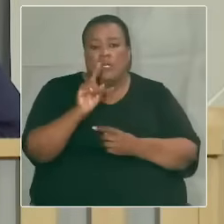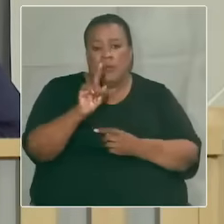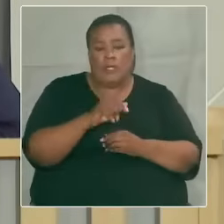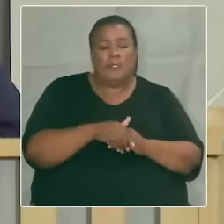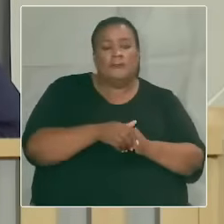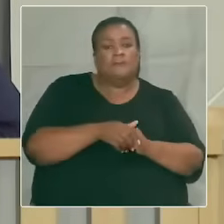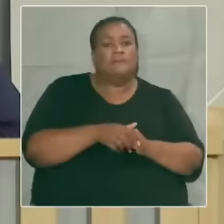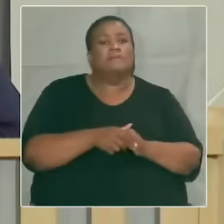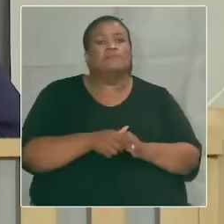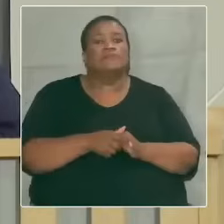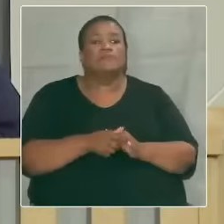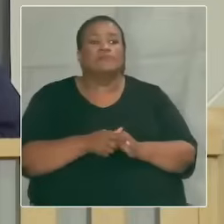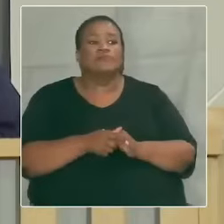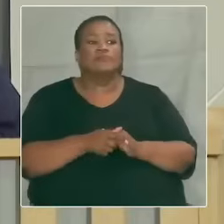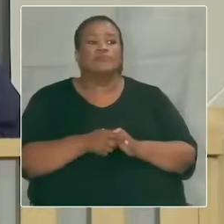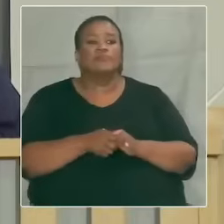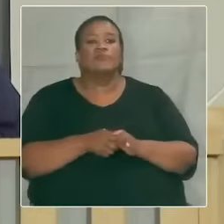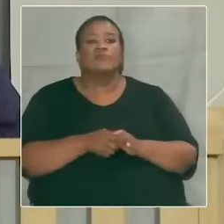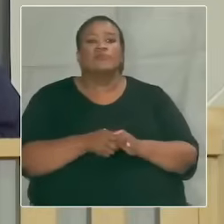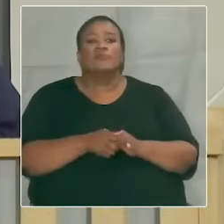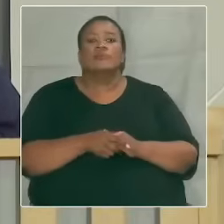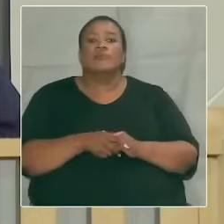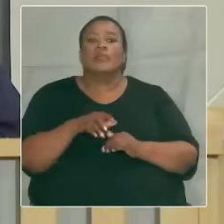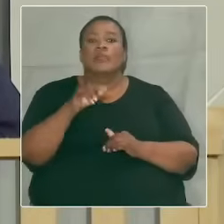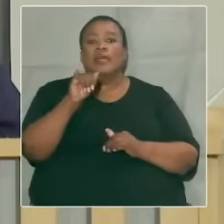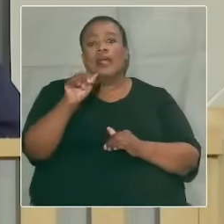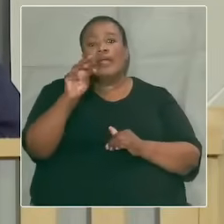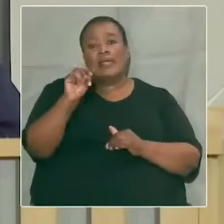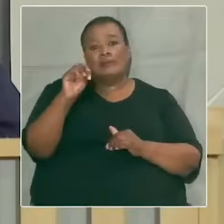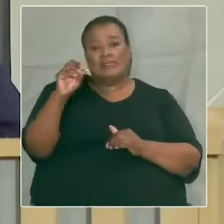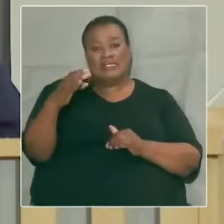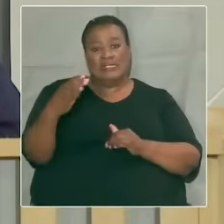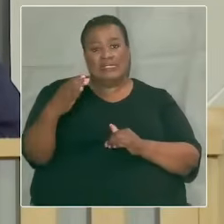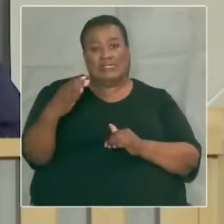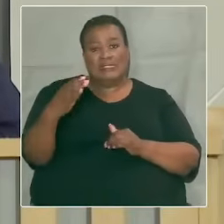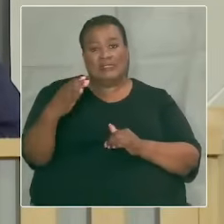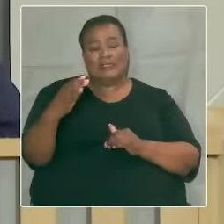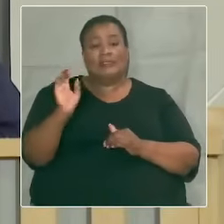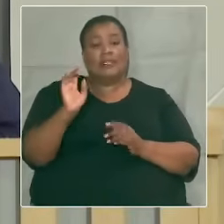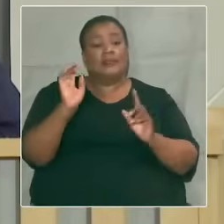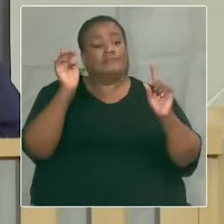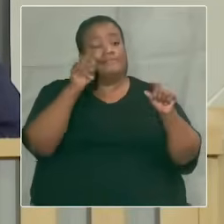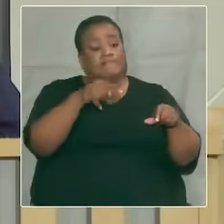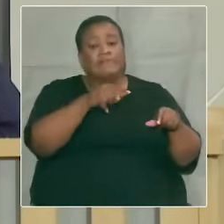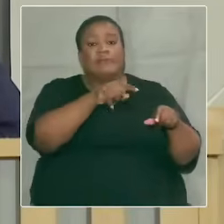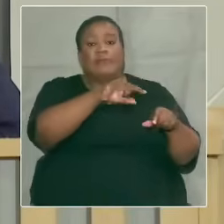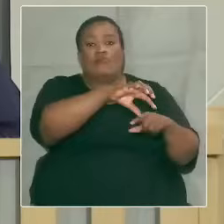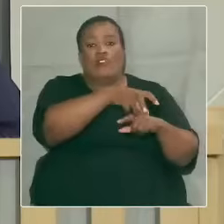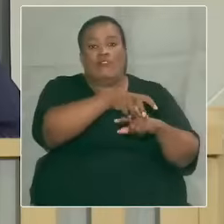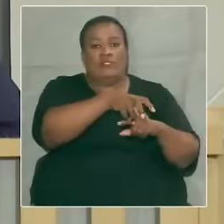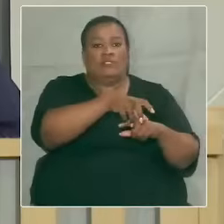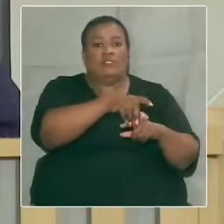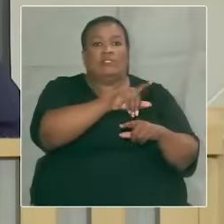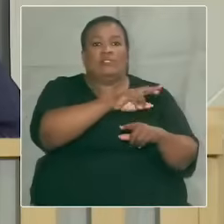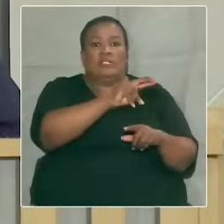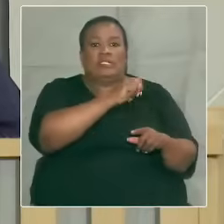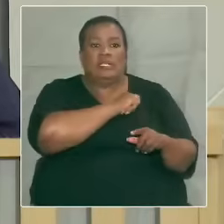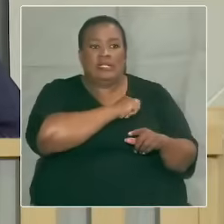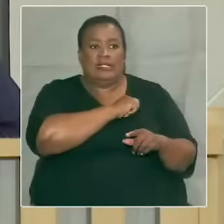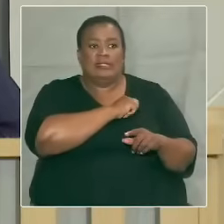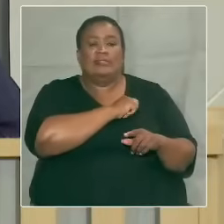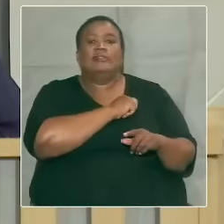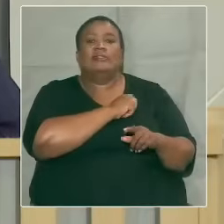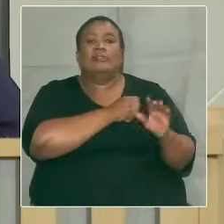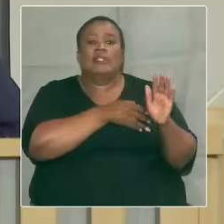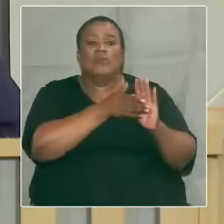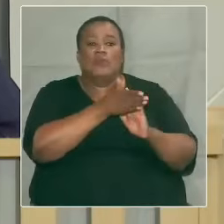as the IMC went to the province of KwaZulu-Natal, they went with their directors